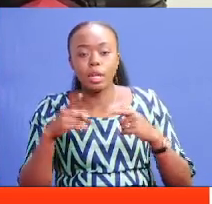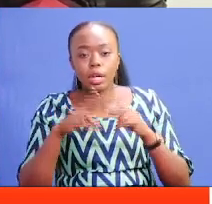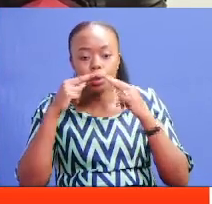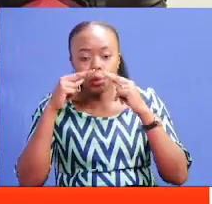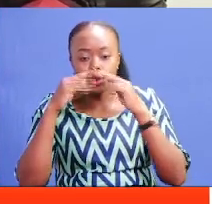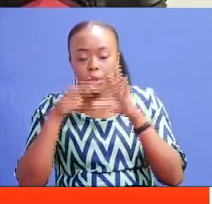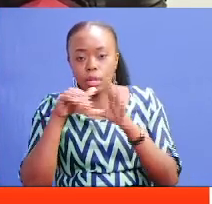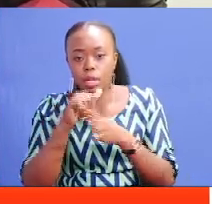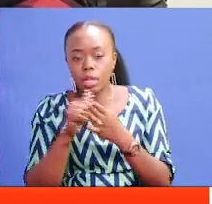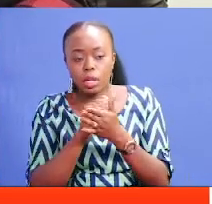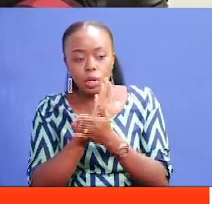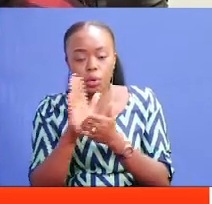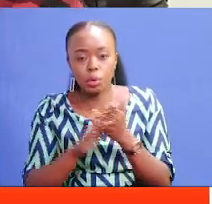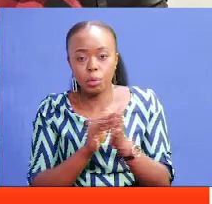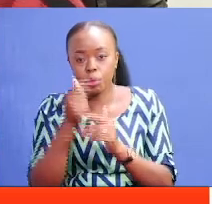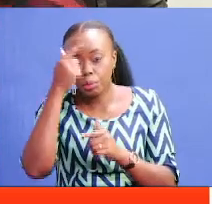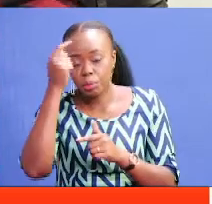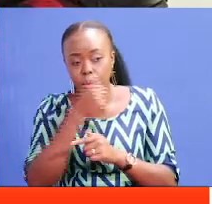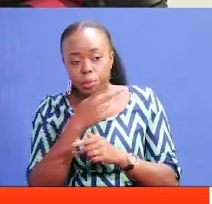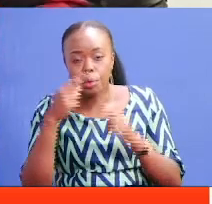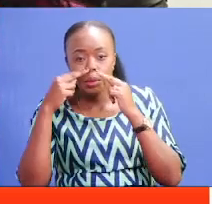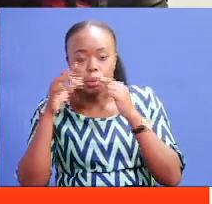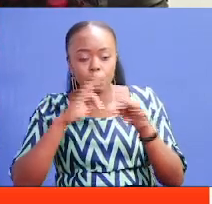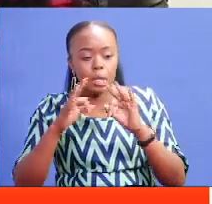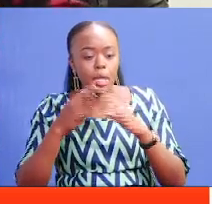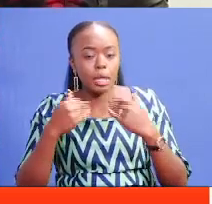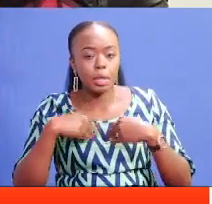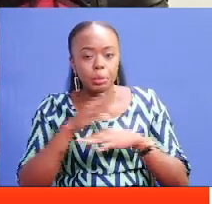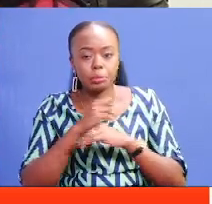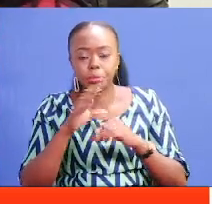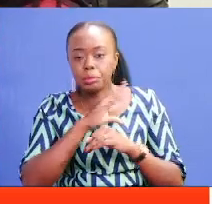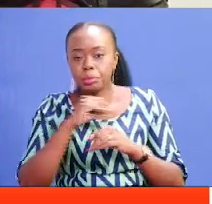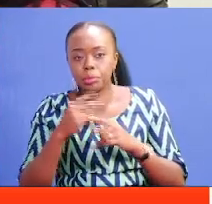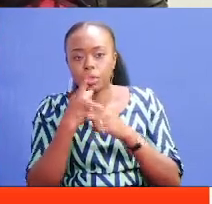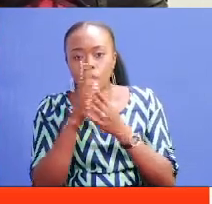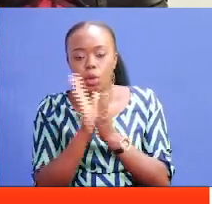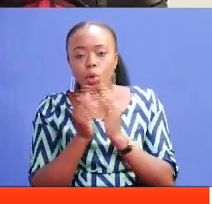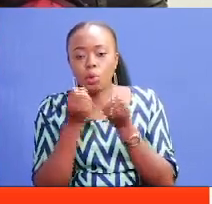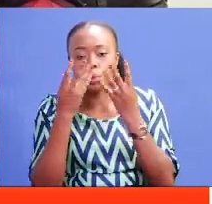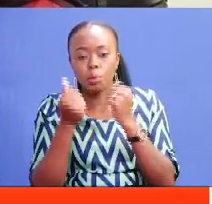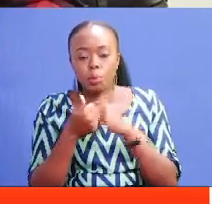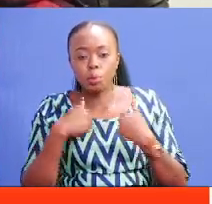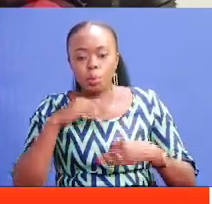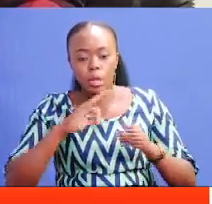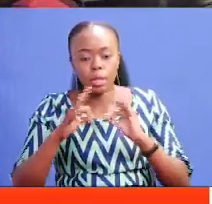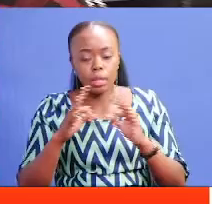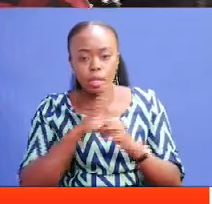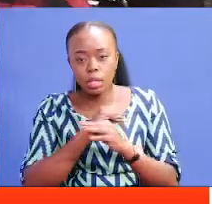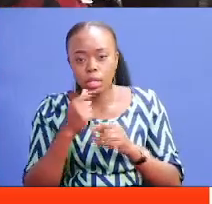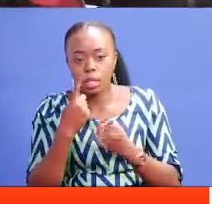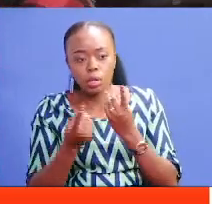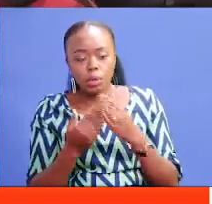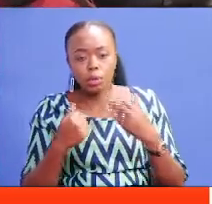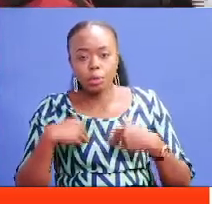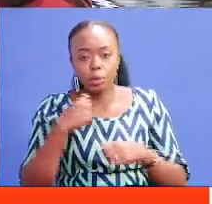peace in that region, because there is no peace without justice. And therefore, there are so many historical land injustices, and